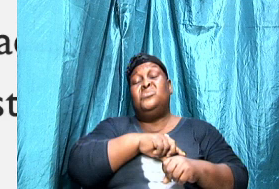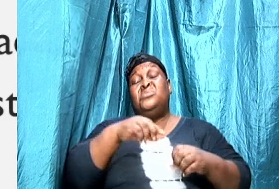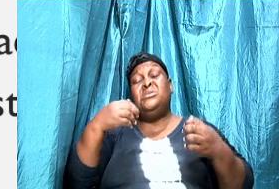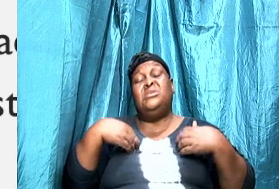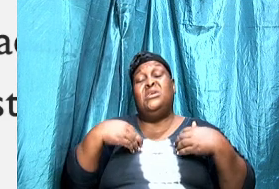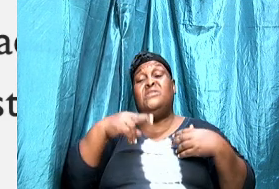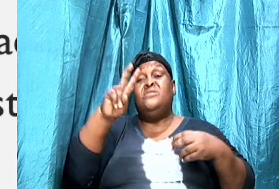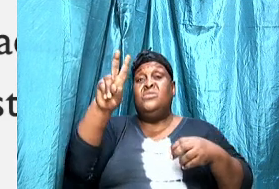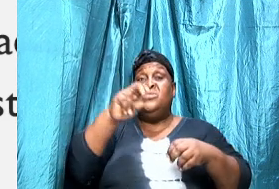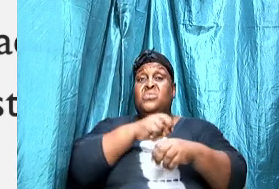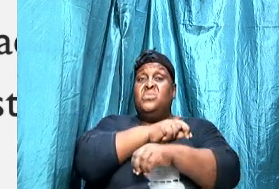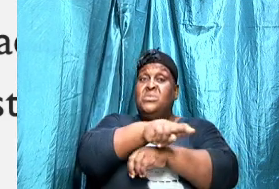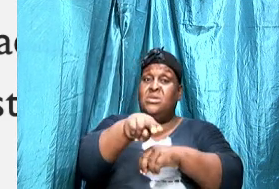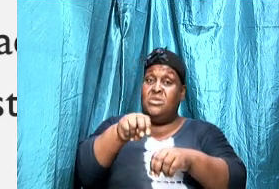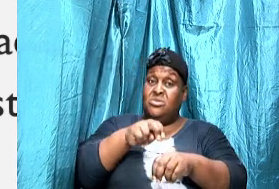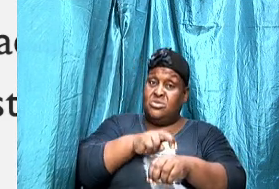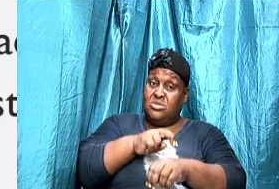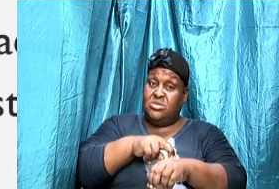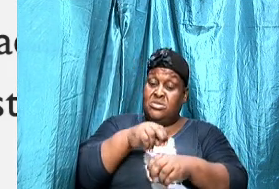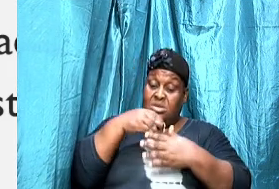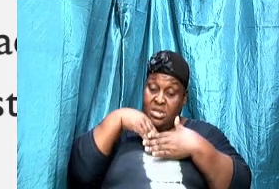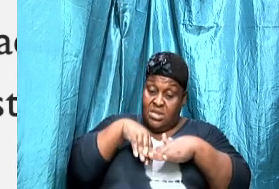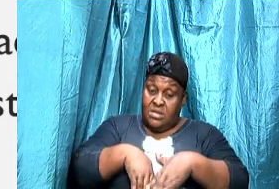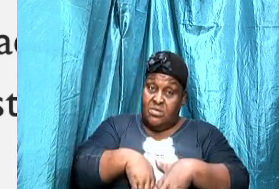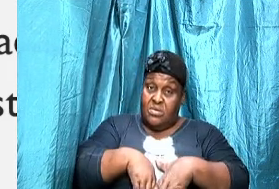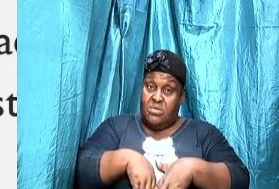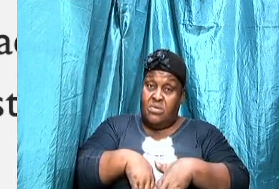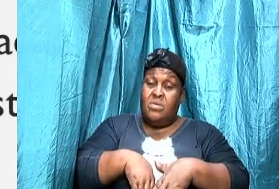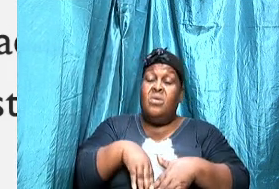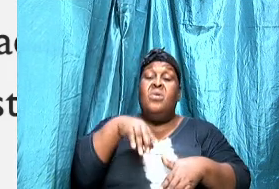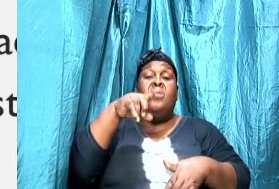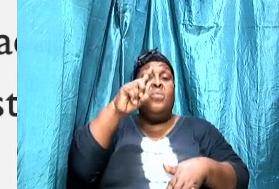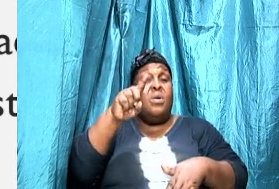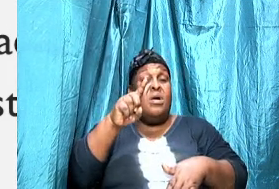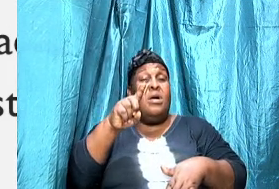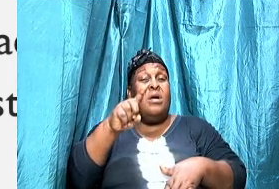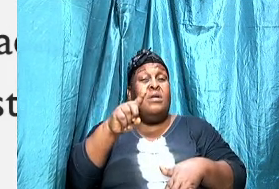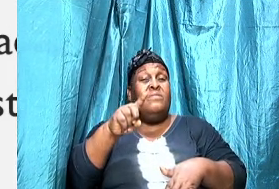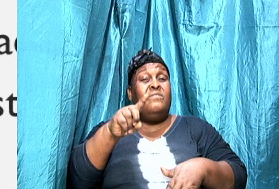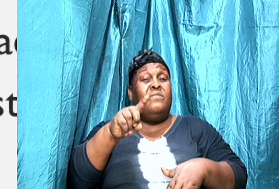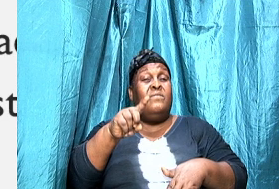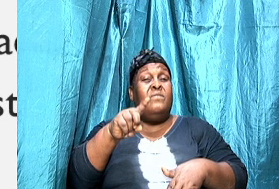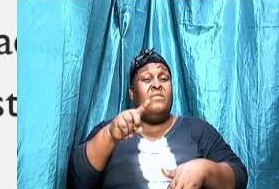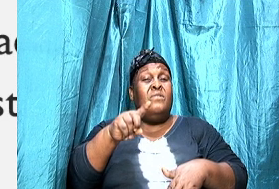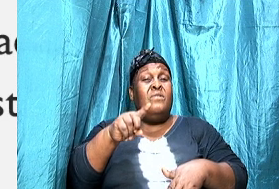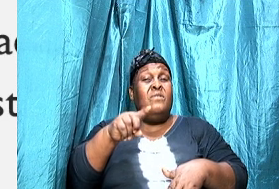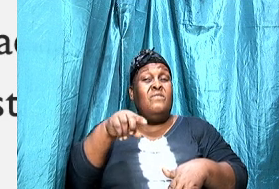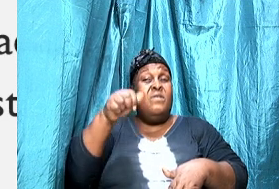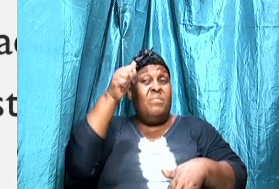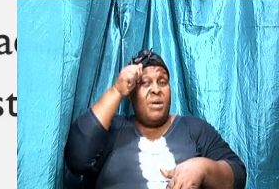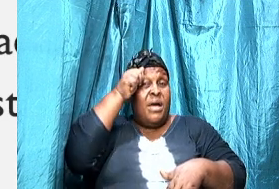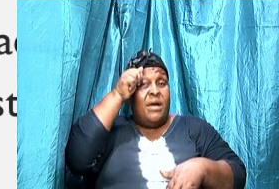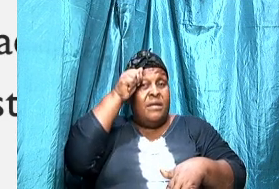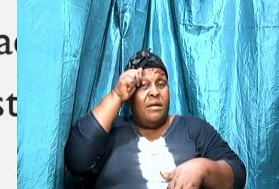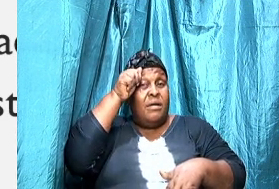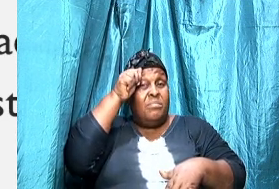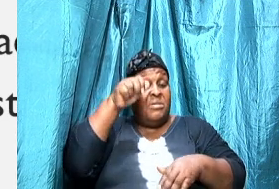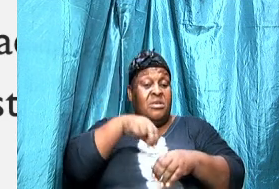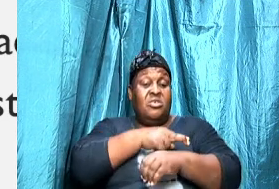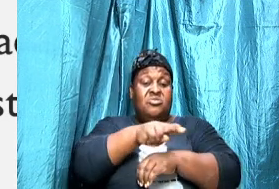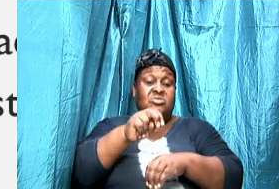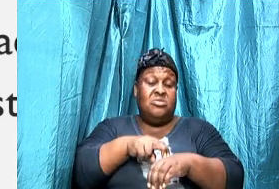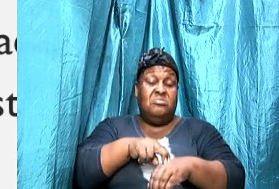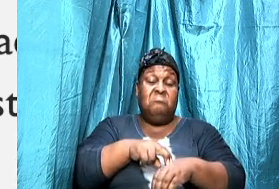were. One that from the old Adamic man, and then the other nature from